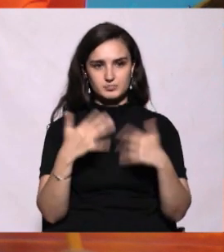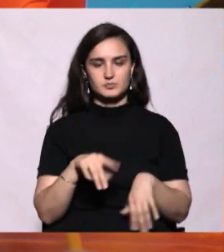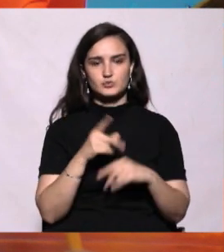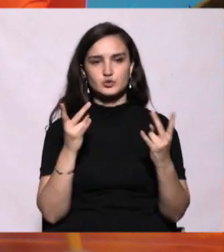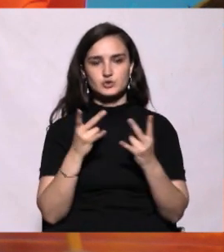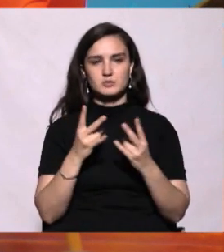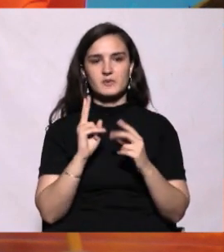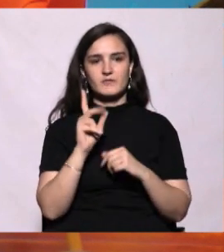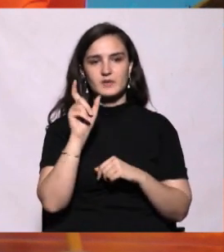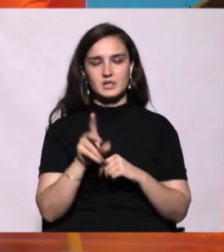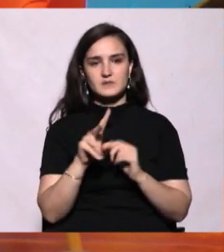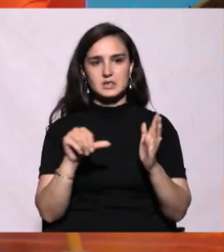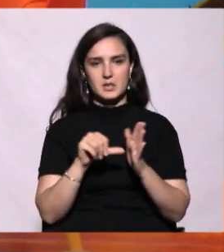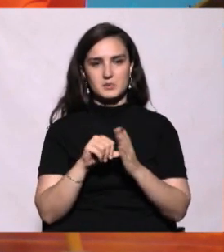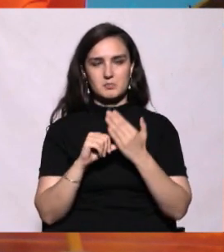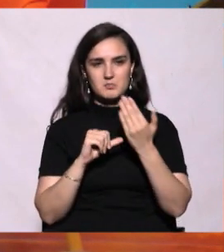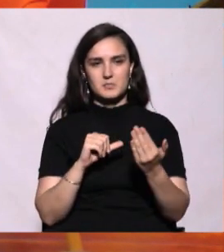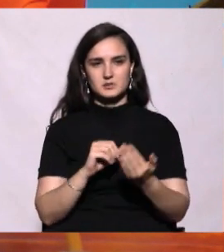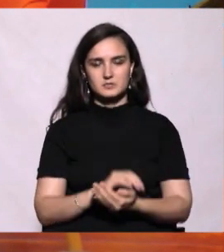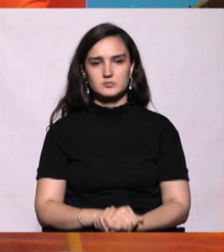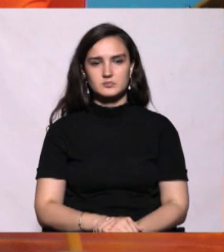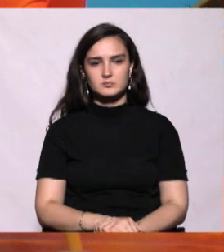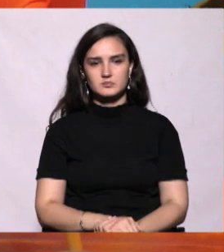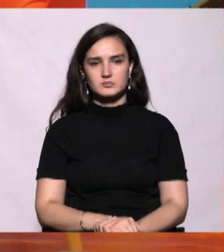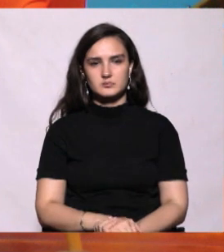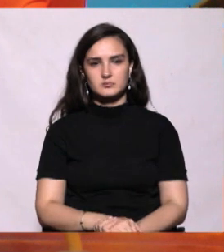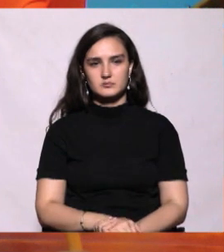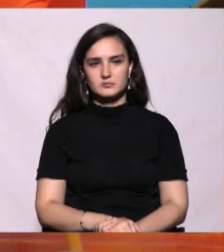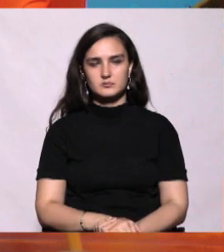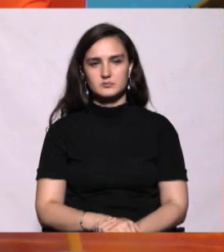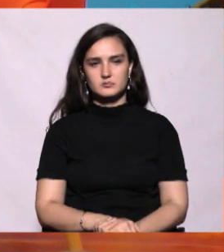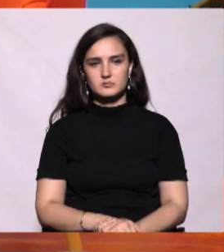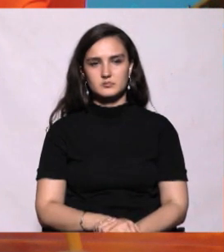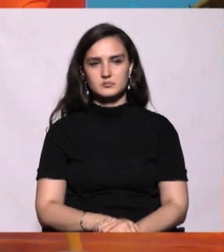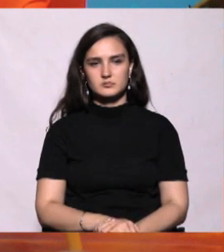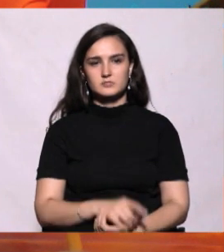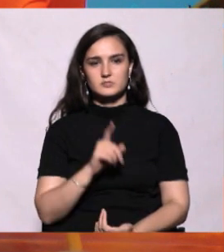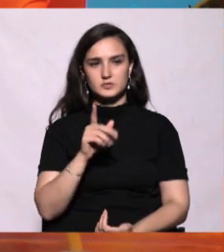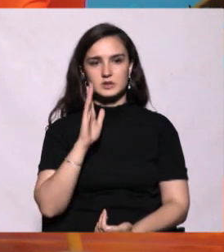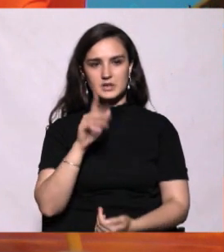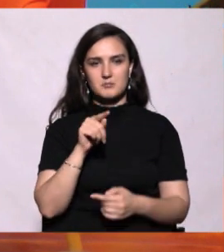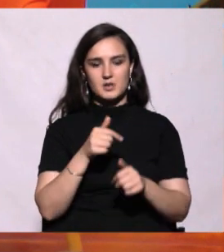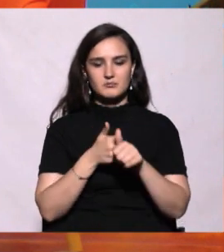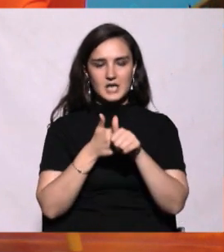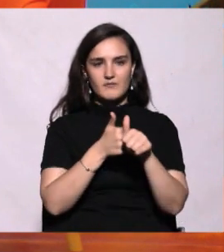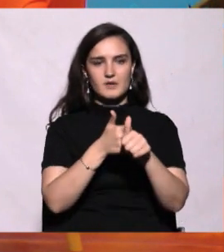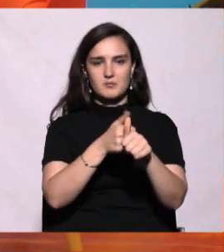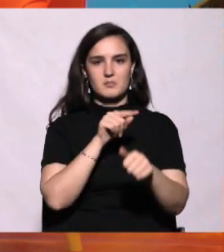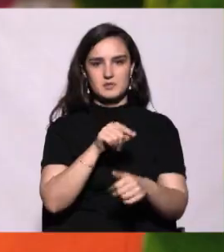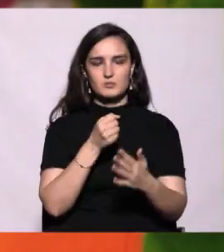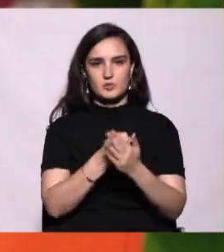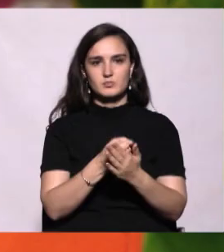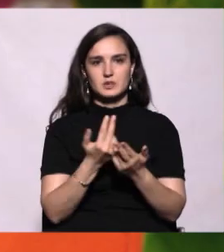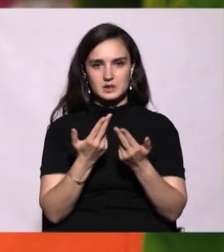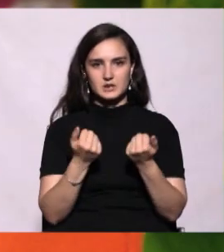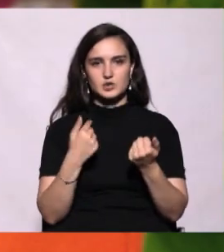needs someone to help her. Arthur will come back from the dead, that's what they say, and he will lead them to victory.